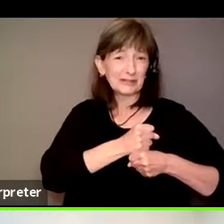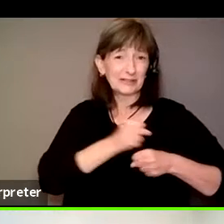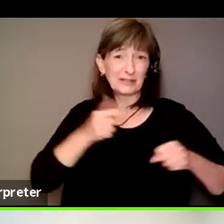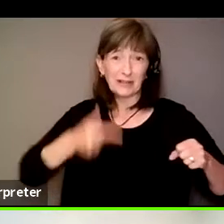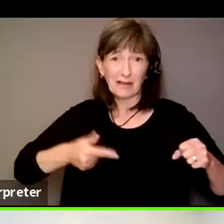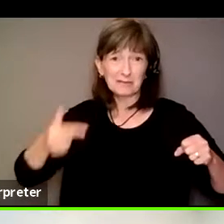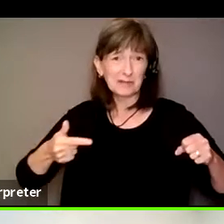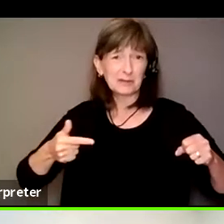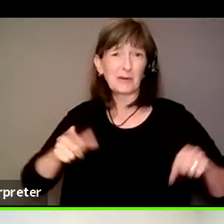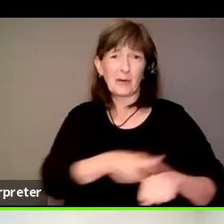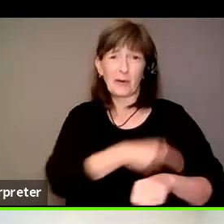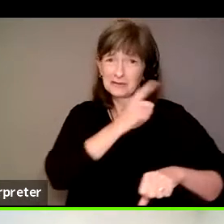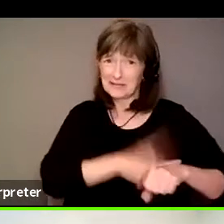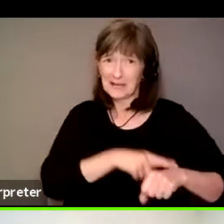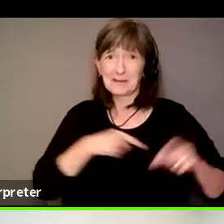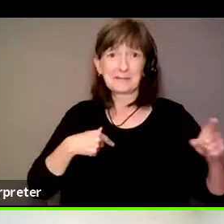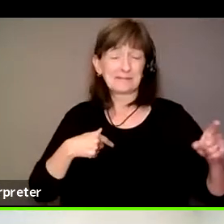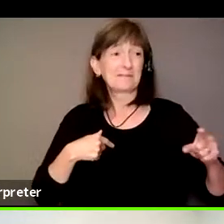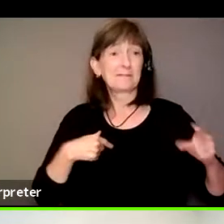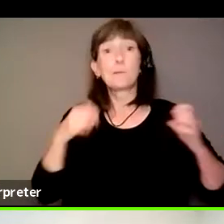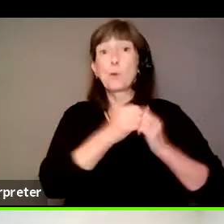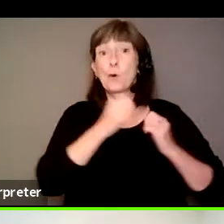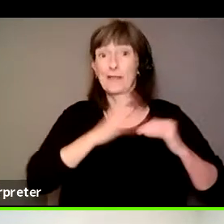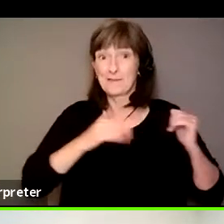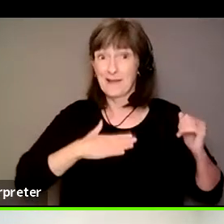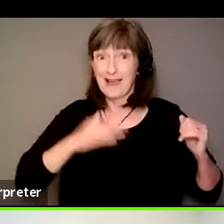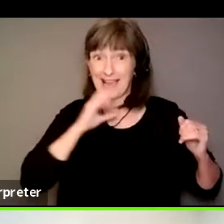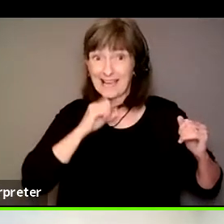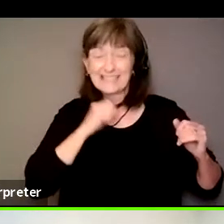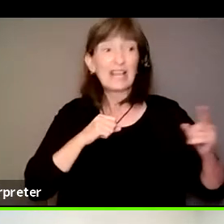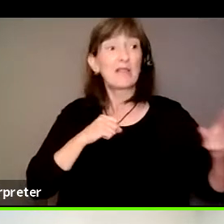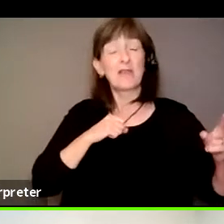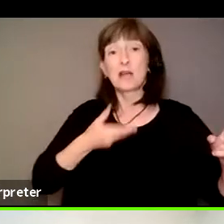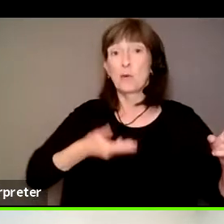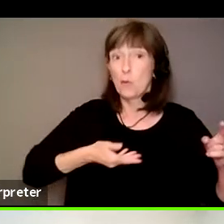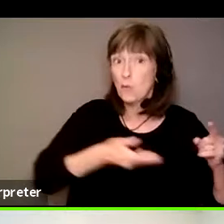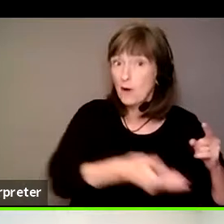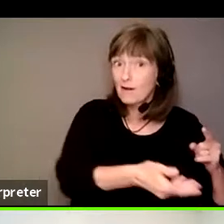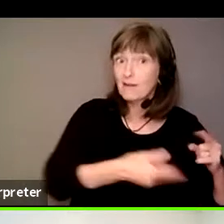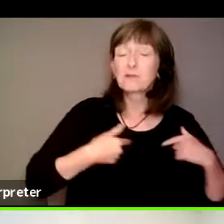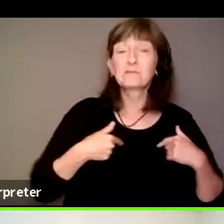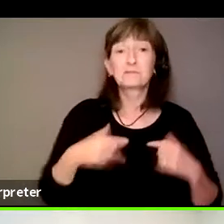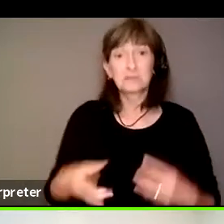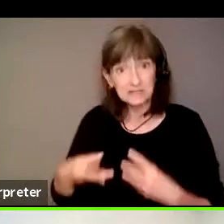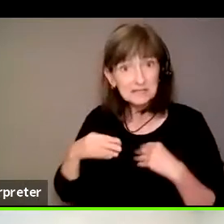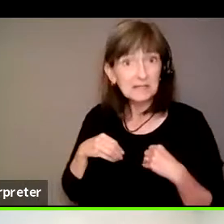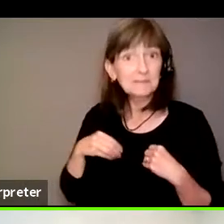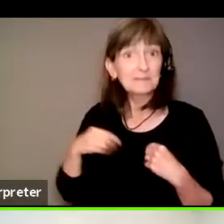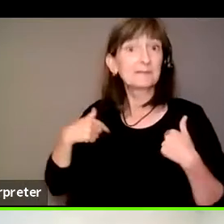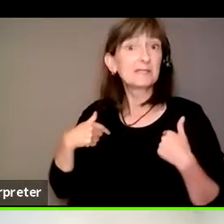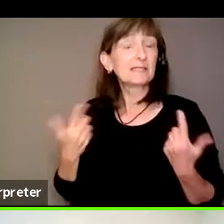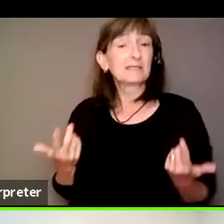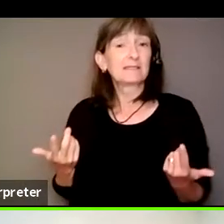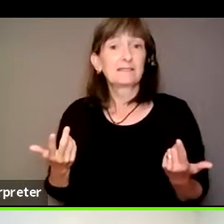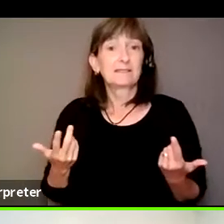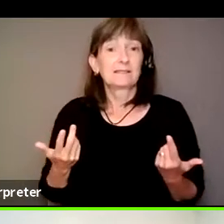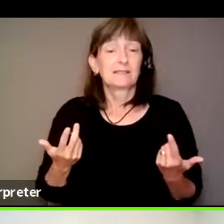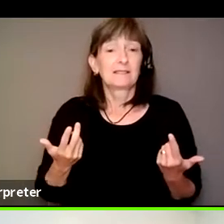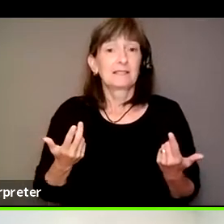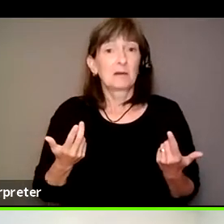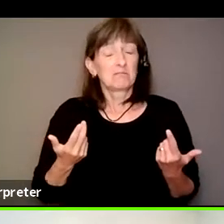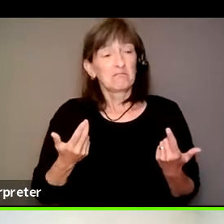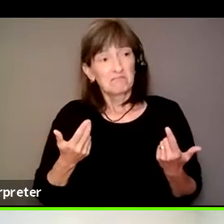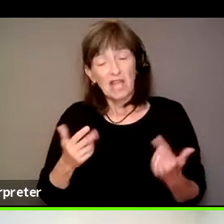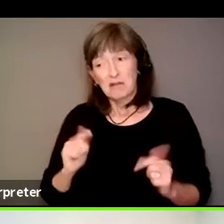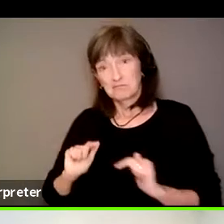in the community. So they were very welcoming, very accepting, and they allowed me